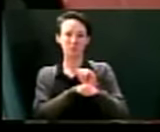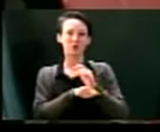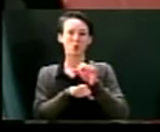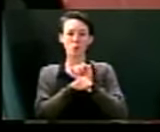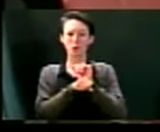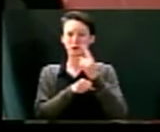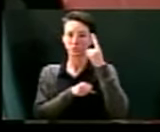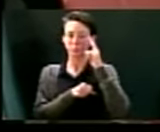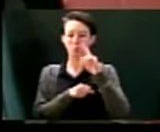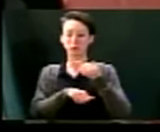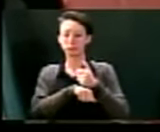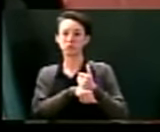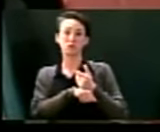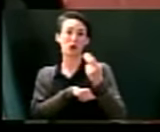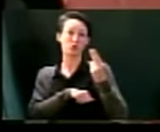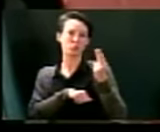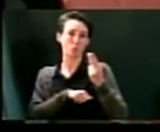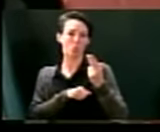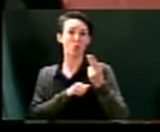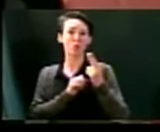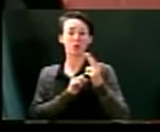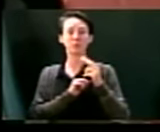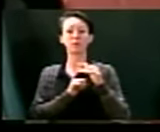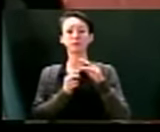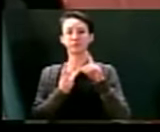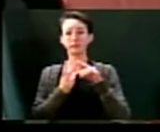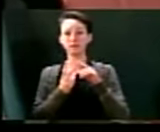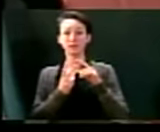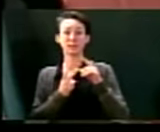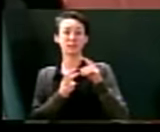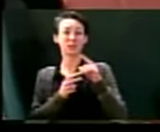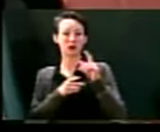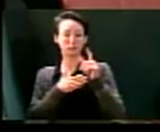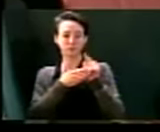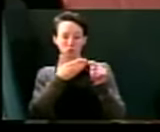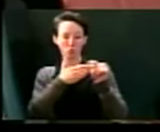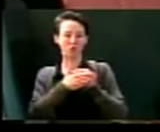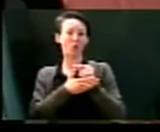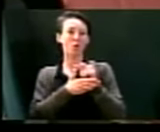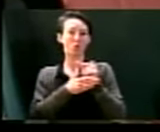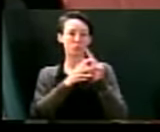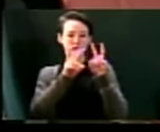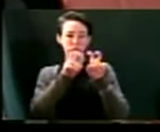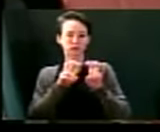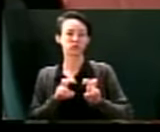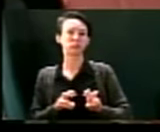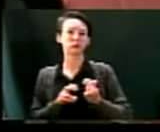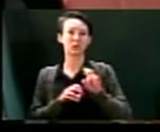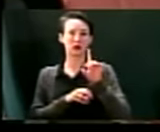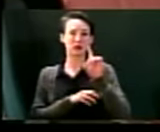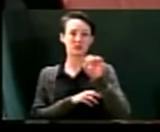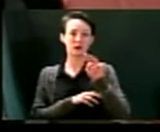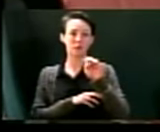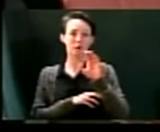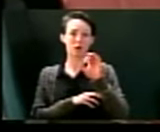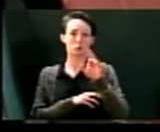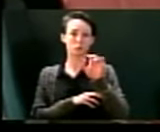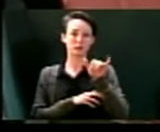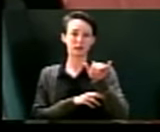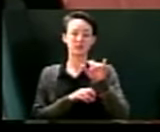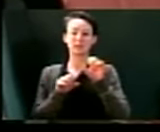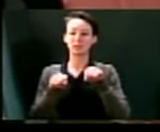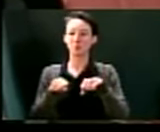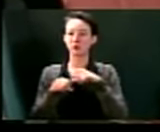historical basis as well as a critical analysis of our American democracy so they can be thinking, active, and engaged